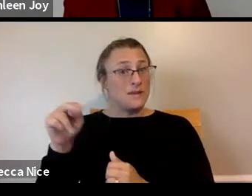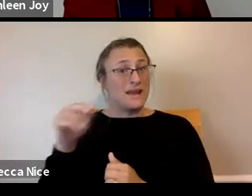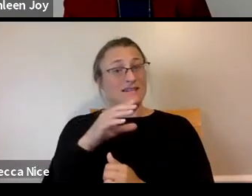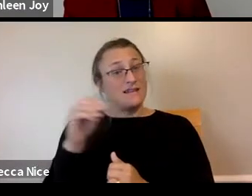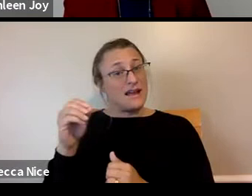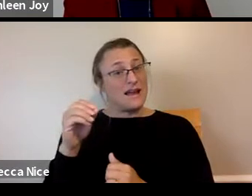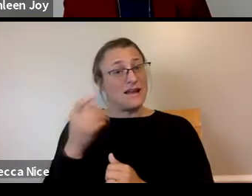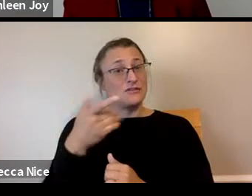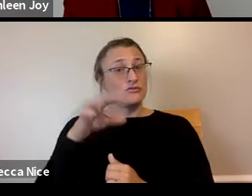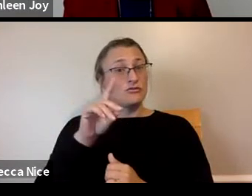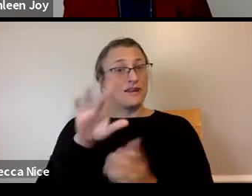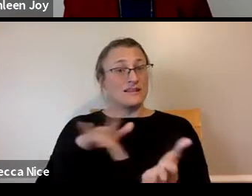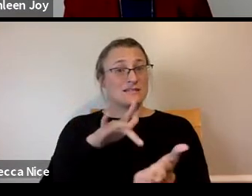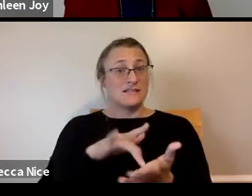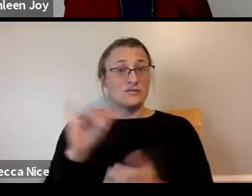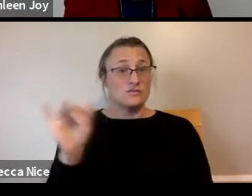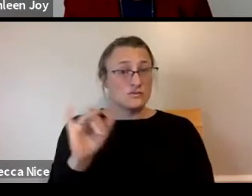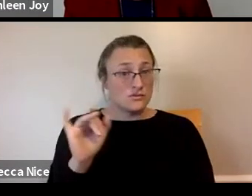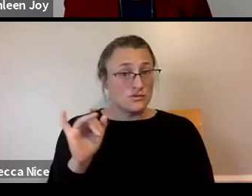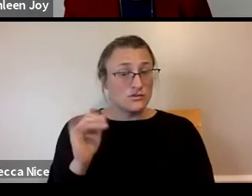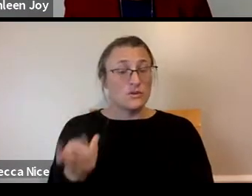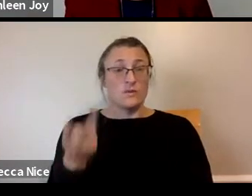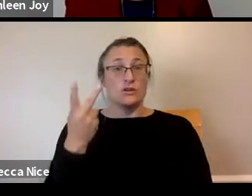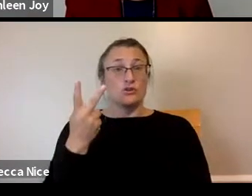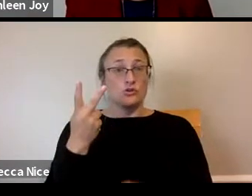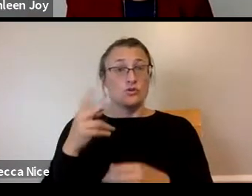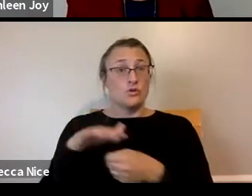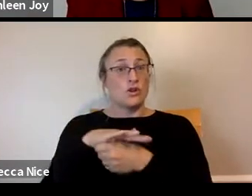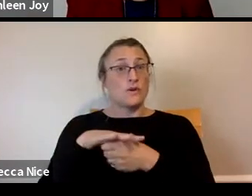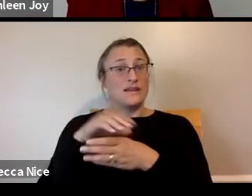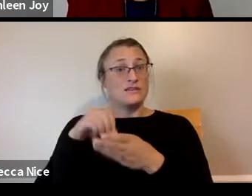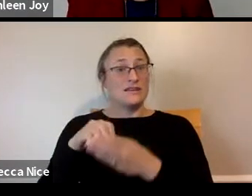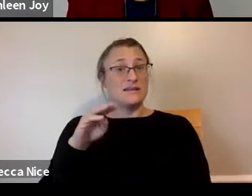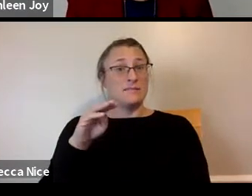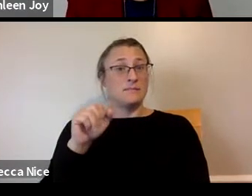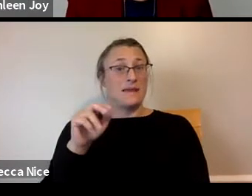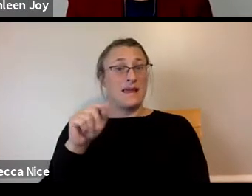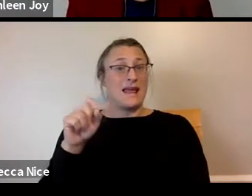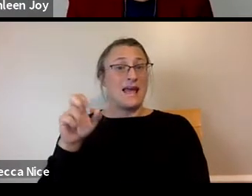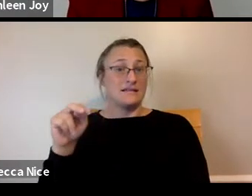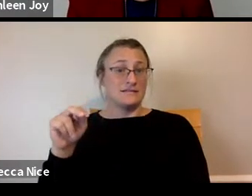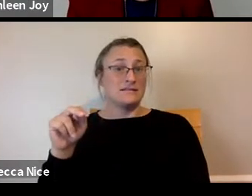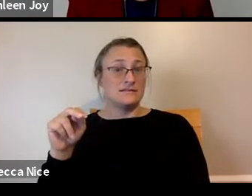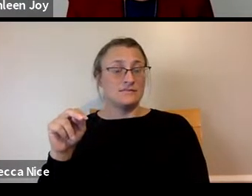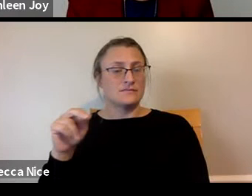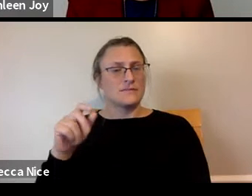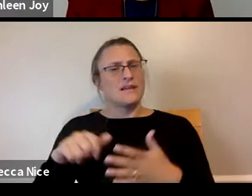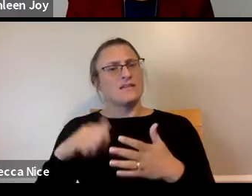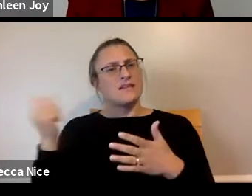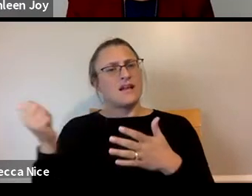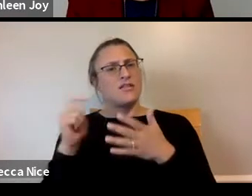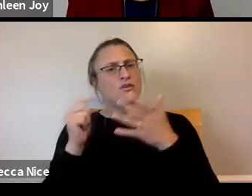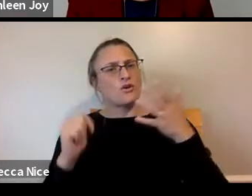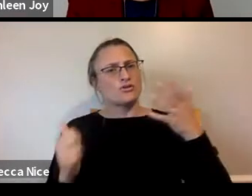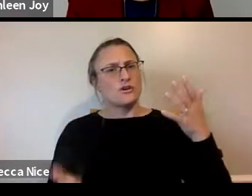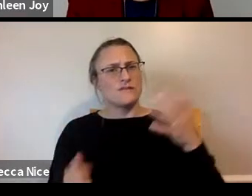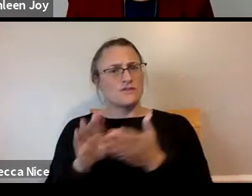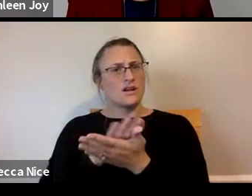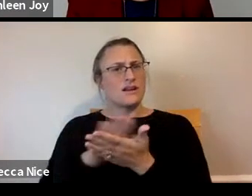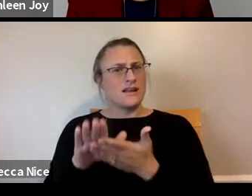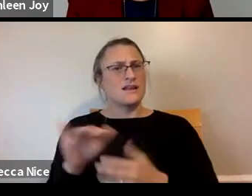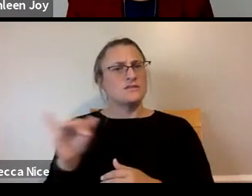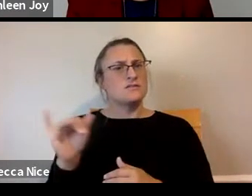Central Station with 2 locations in Manhattan. The other alternatives are also very nice.